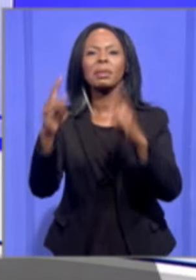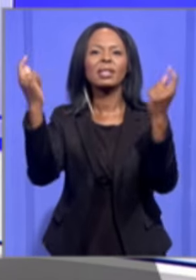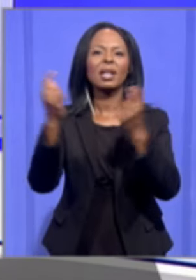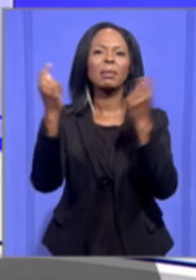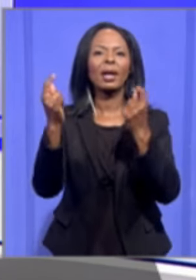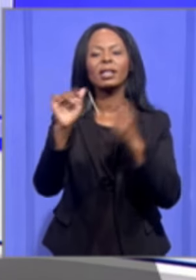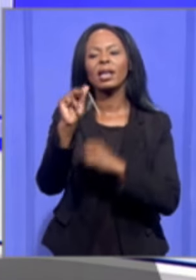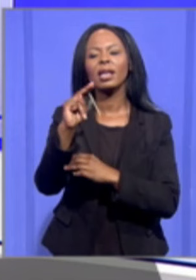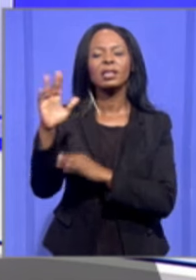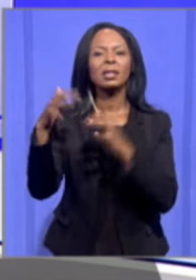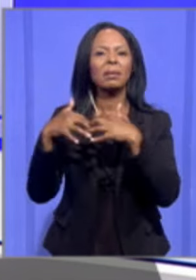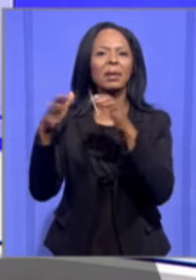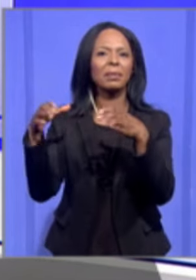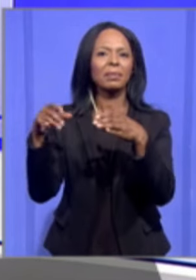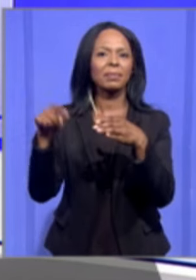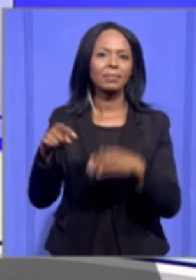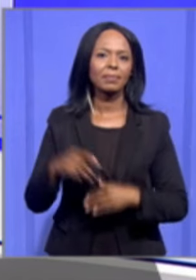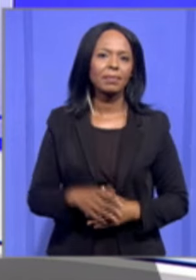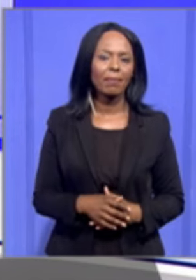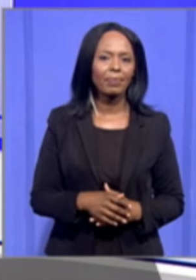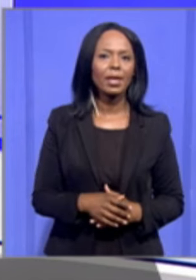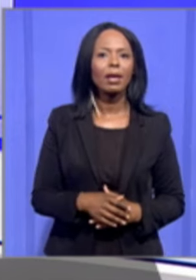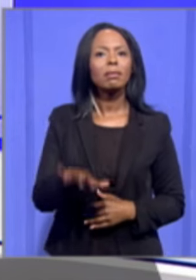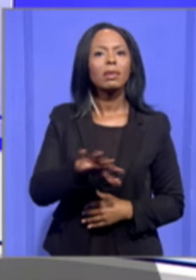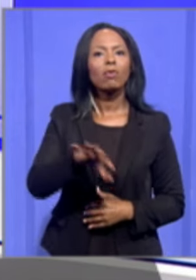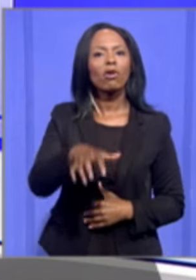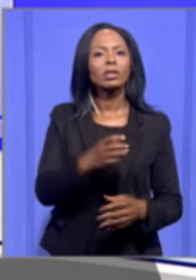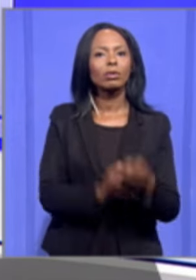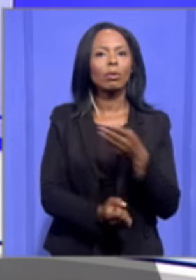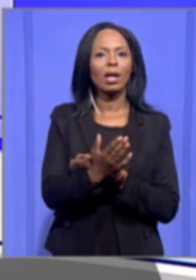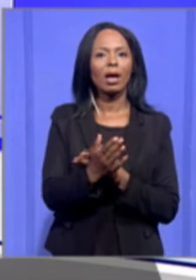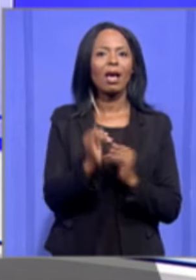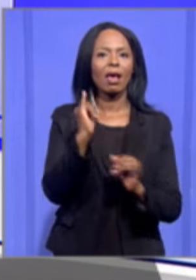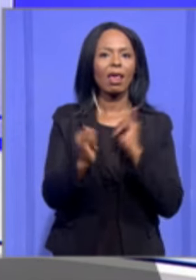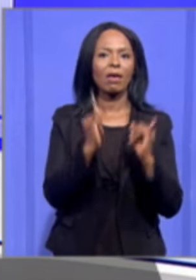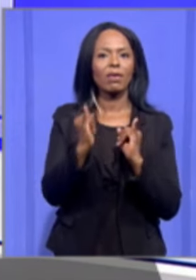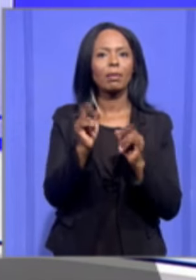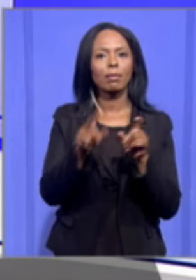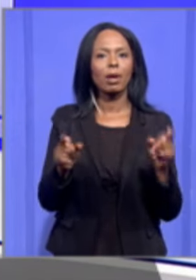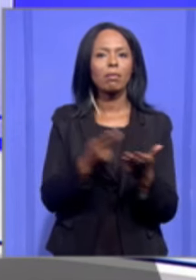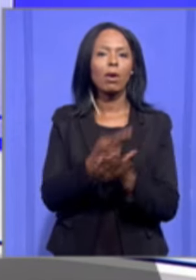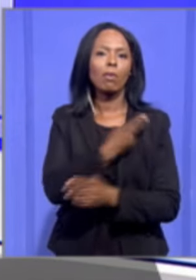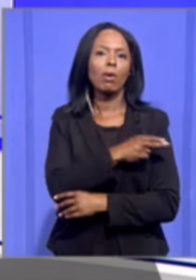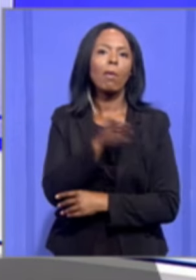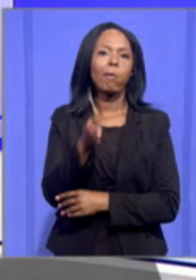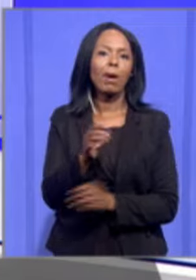wa lekoko kwa Mpumalanga. Batho ba le somengwe ba santse ba le kwa maokelong.